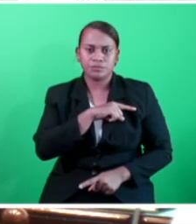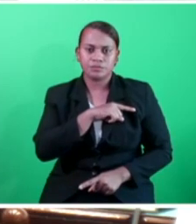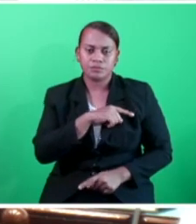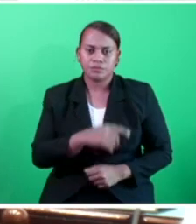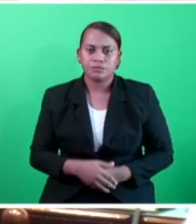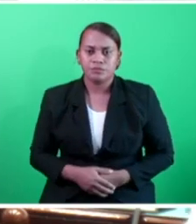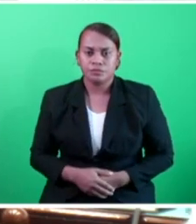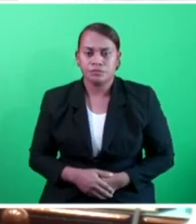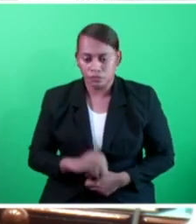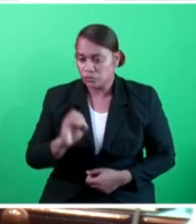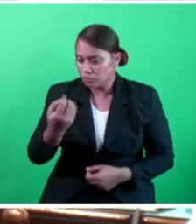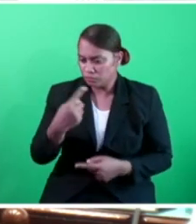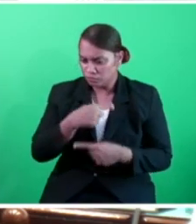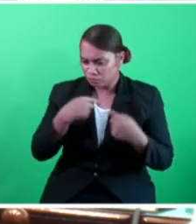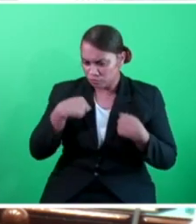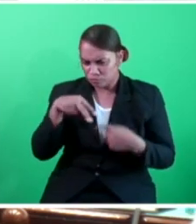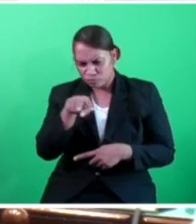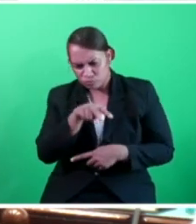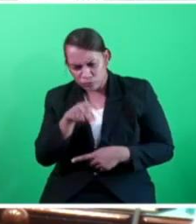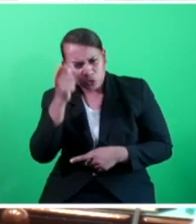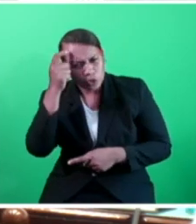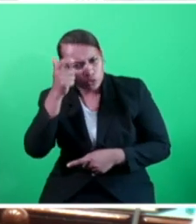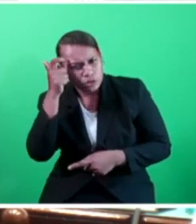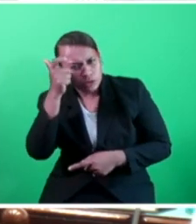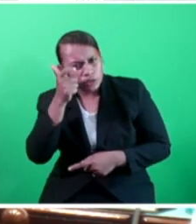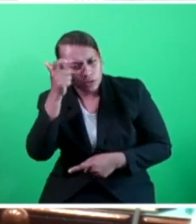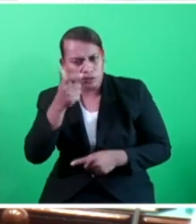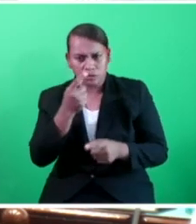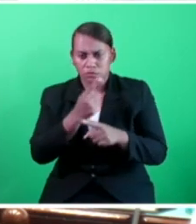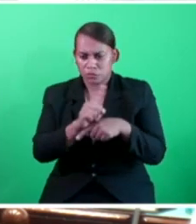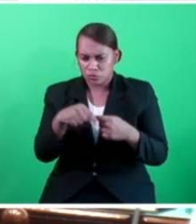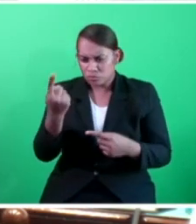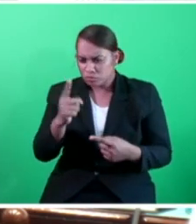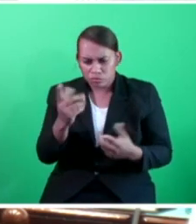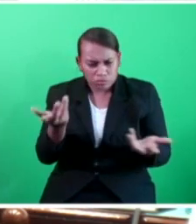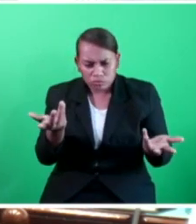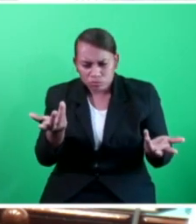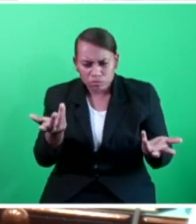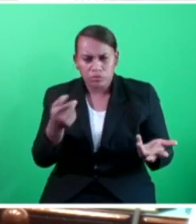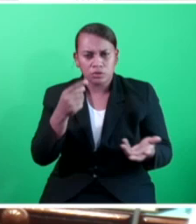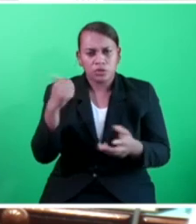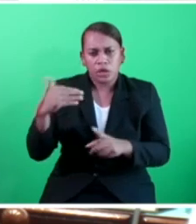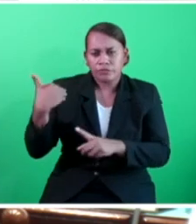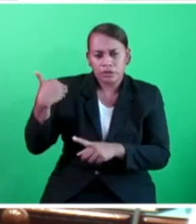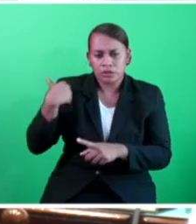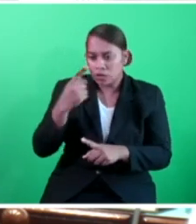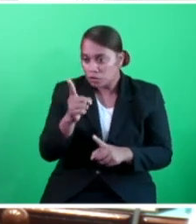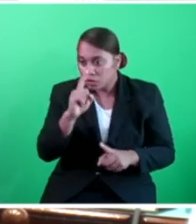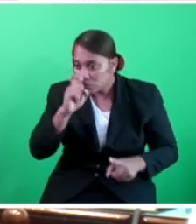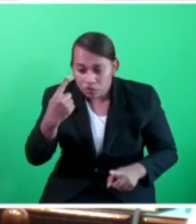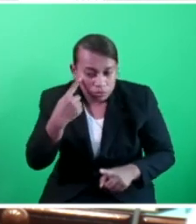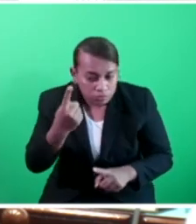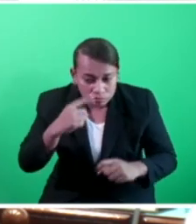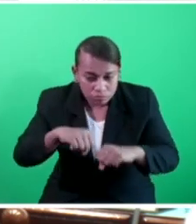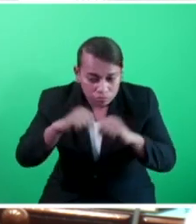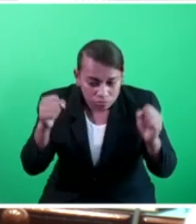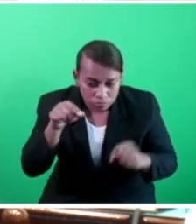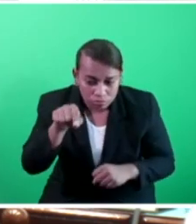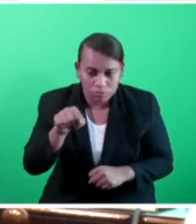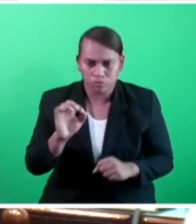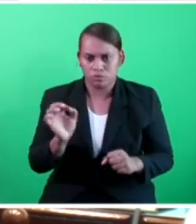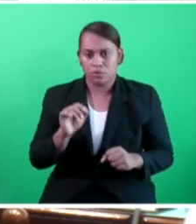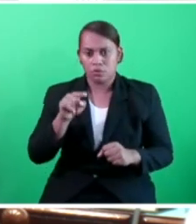was a lot of concern about the residual impact, which is not visible, and the effect is not seen immediately,